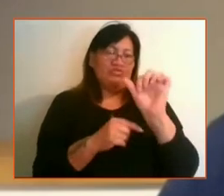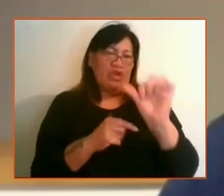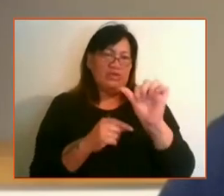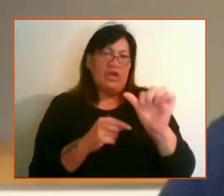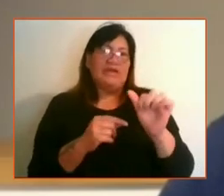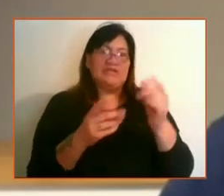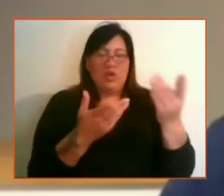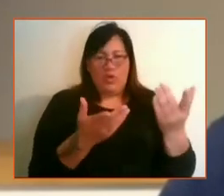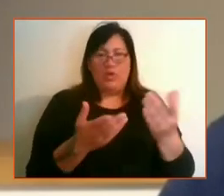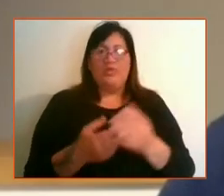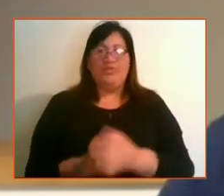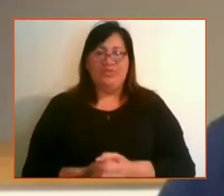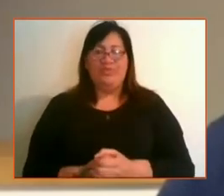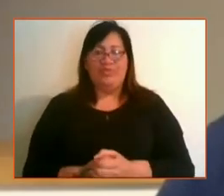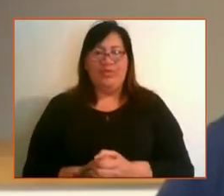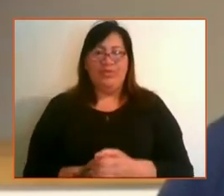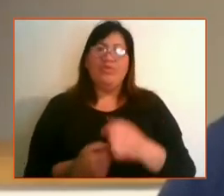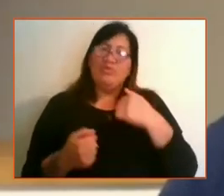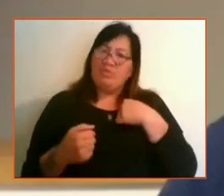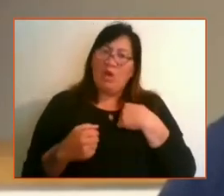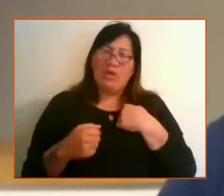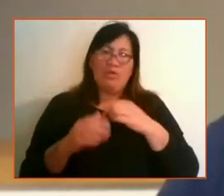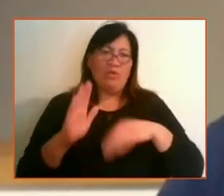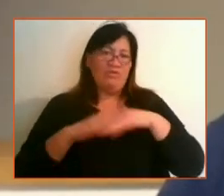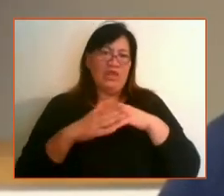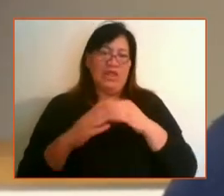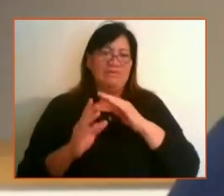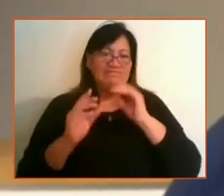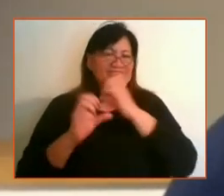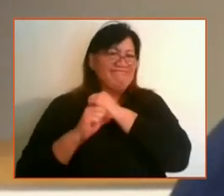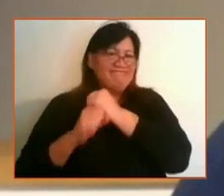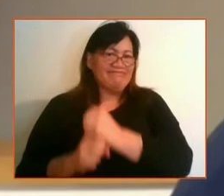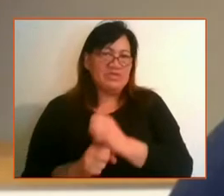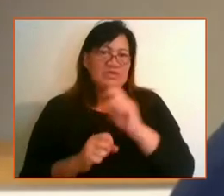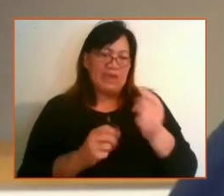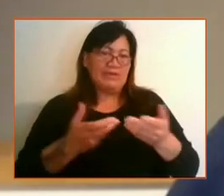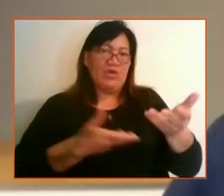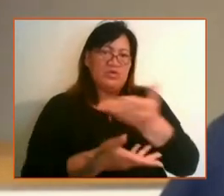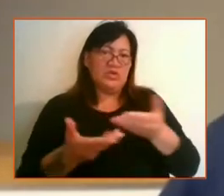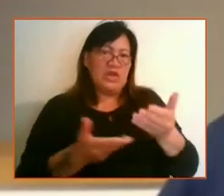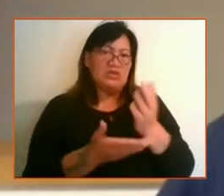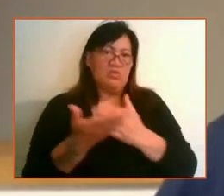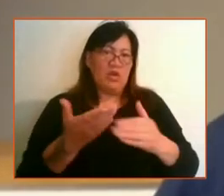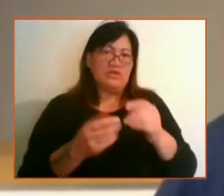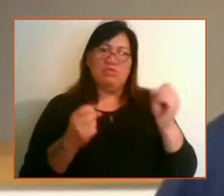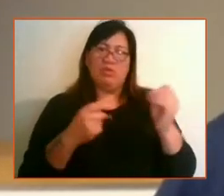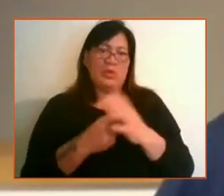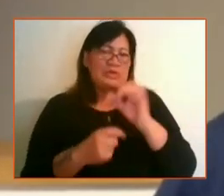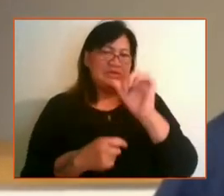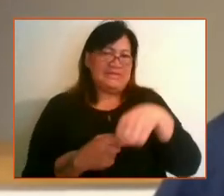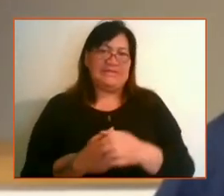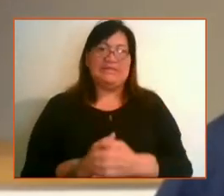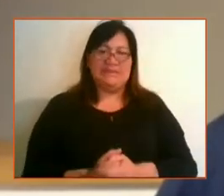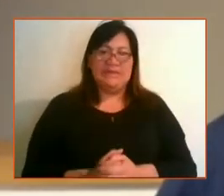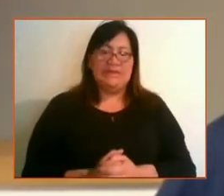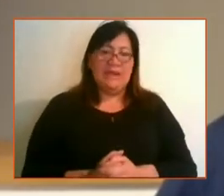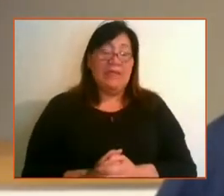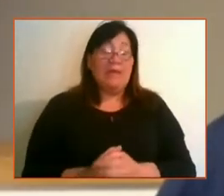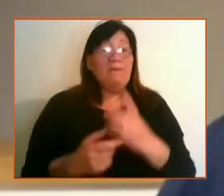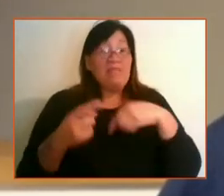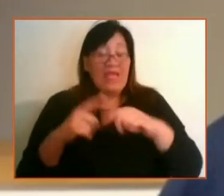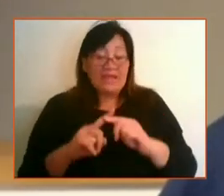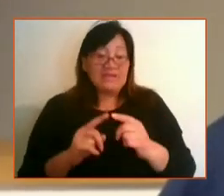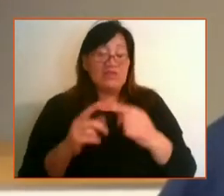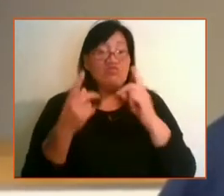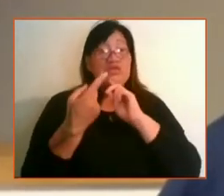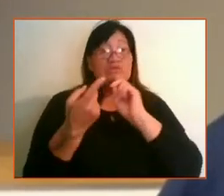Certainly we would be totally committed to that process, not just in terms of the response recovery fund